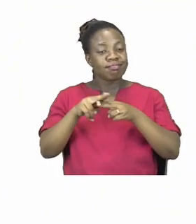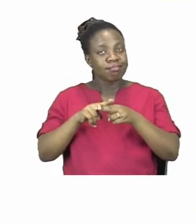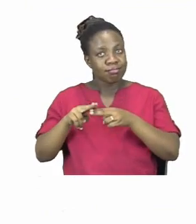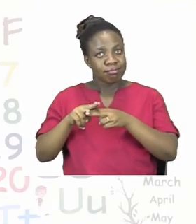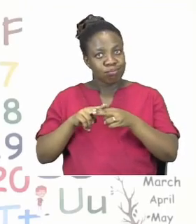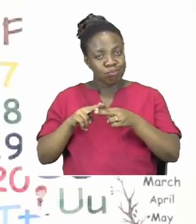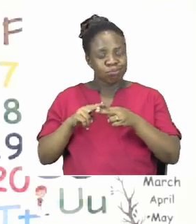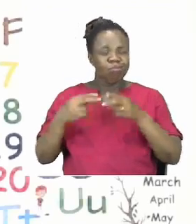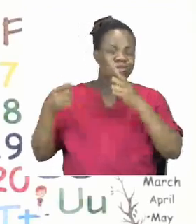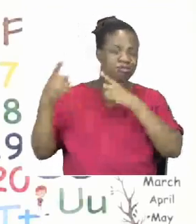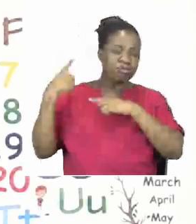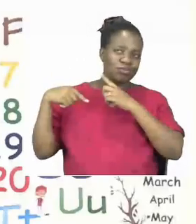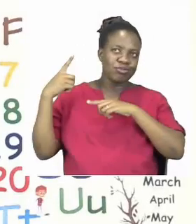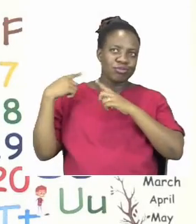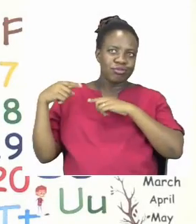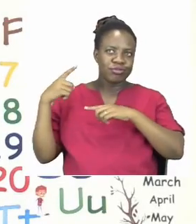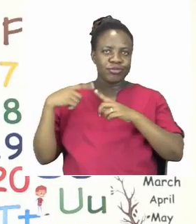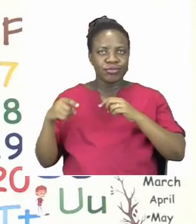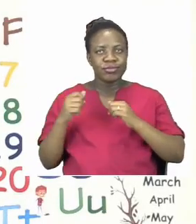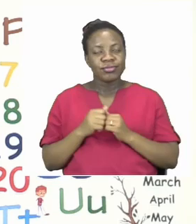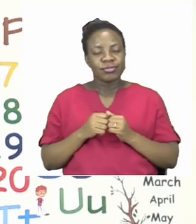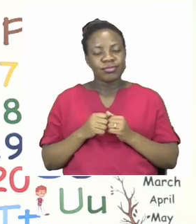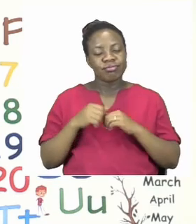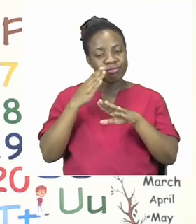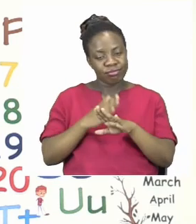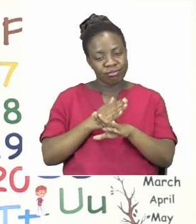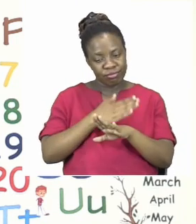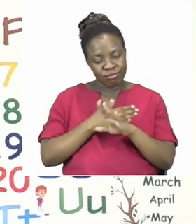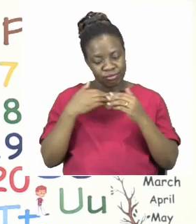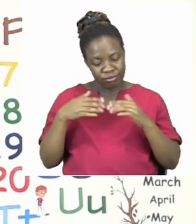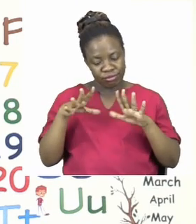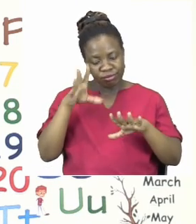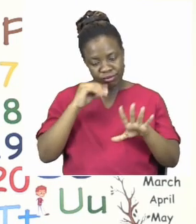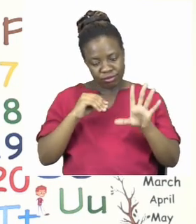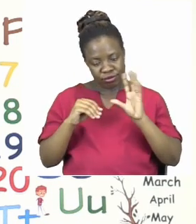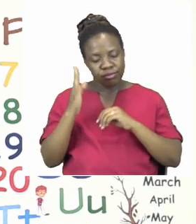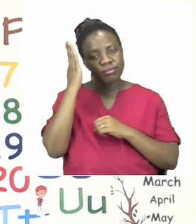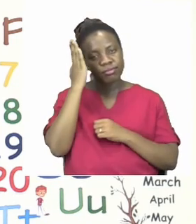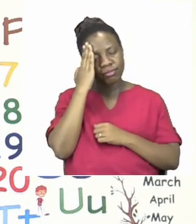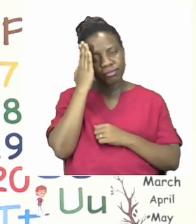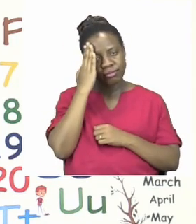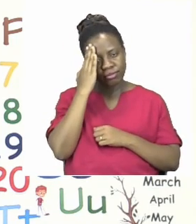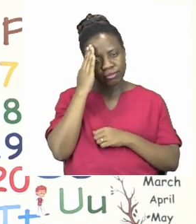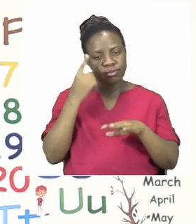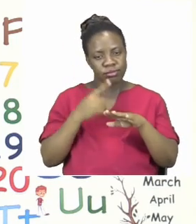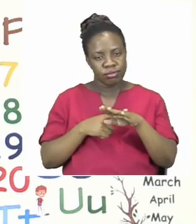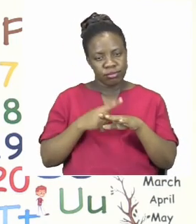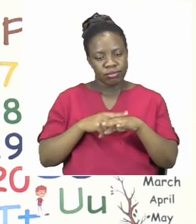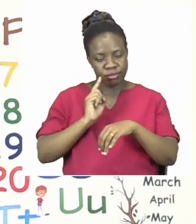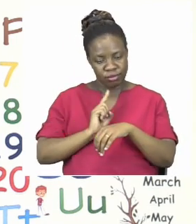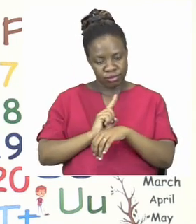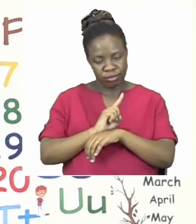and revision. And before we get into any lessons, boys and girls, we know that we need to